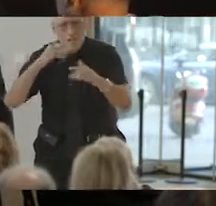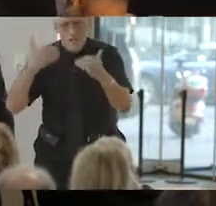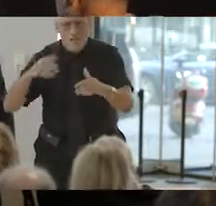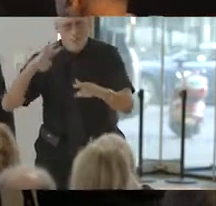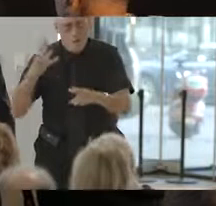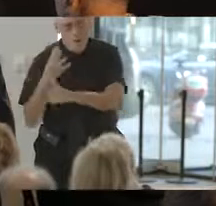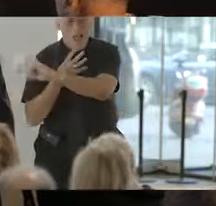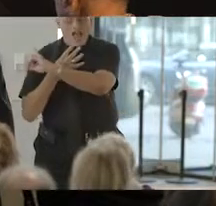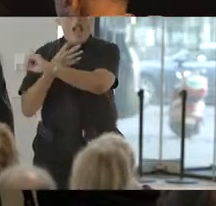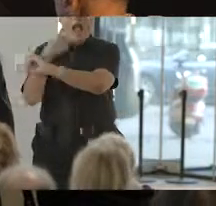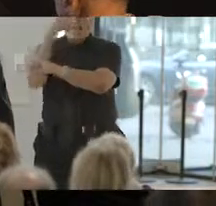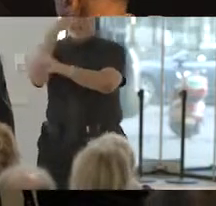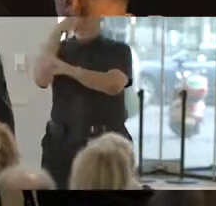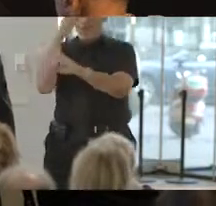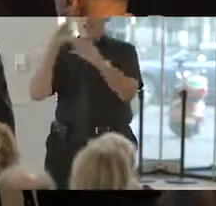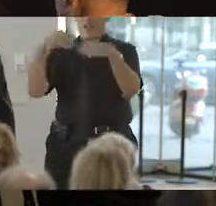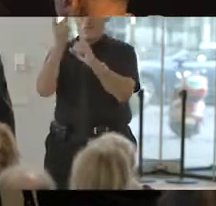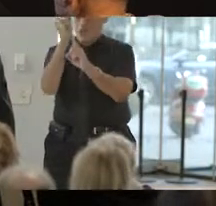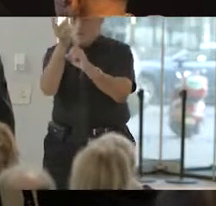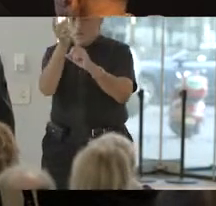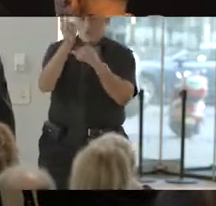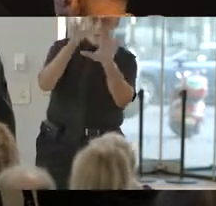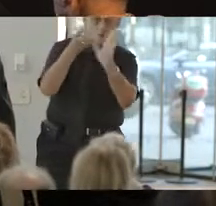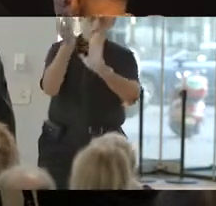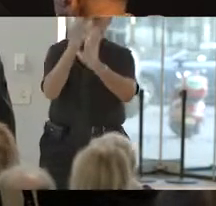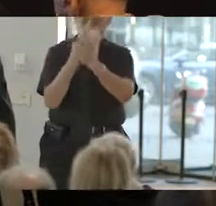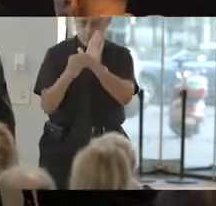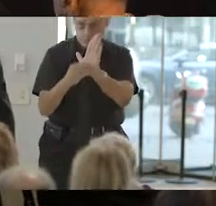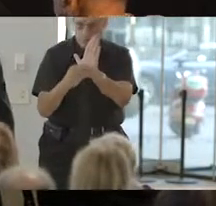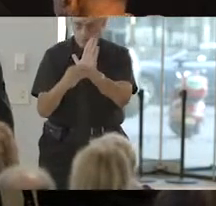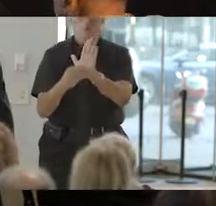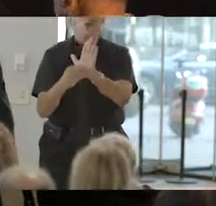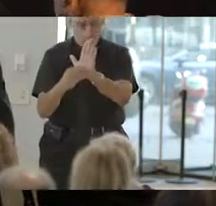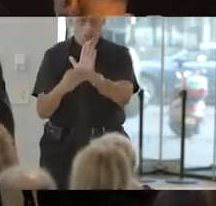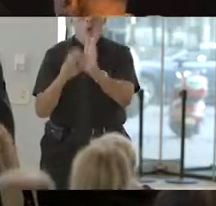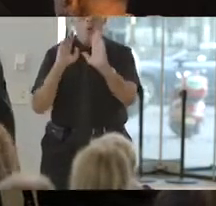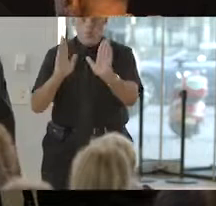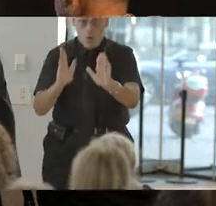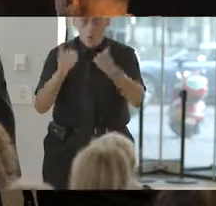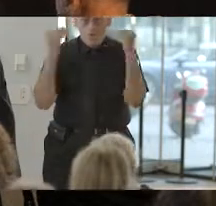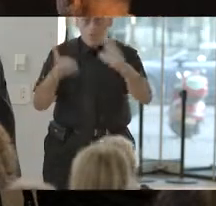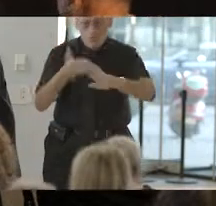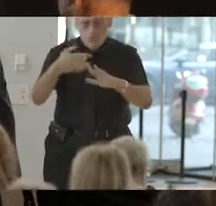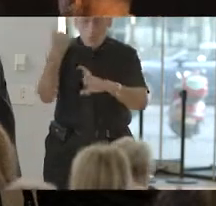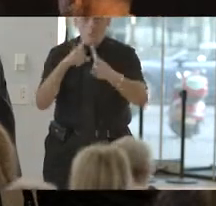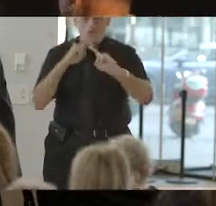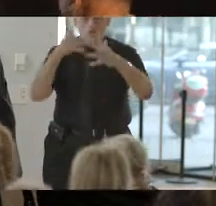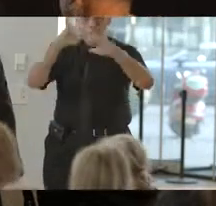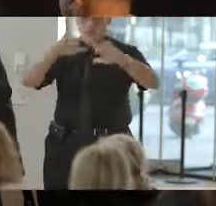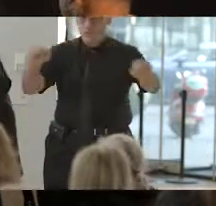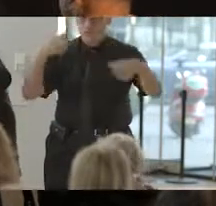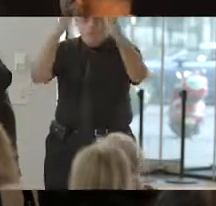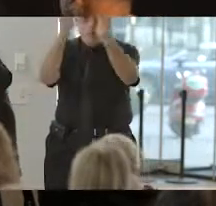Well, I think that what we could do is give you a minute or two to get them written down, but we'll do the Q&A all at the same time at the